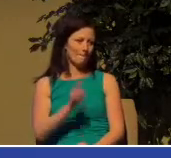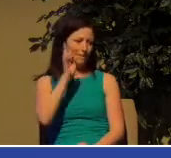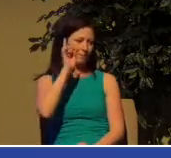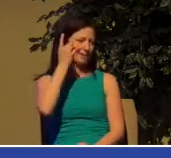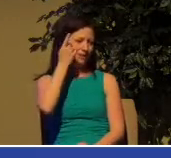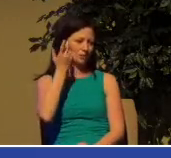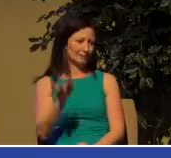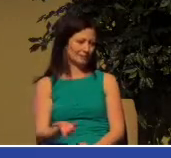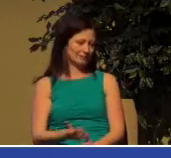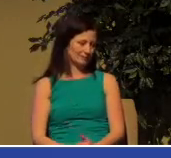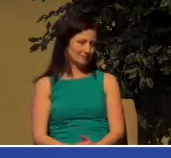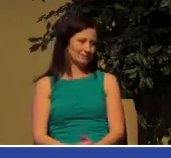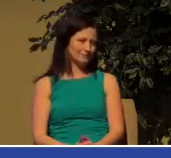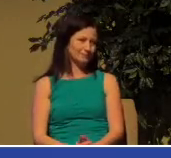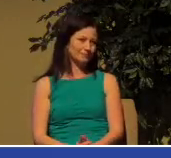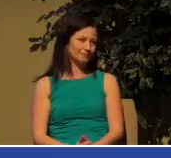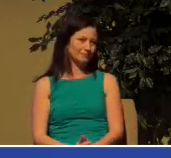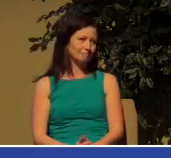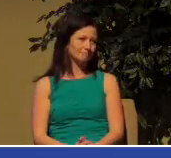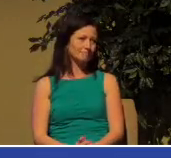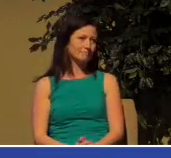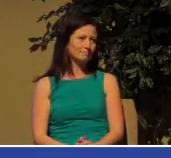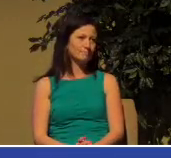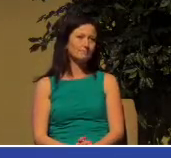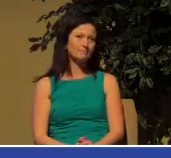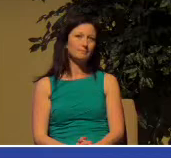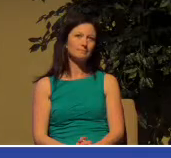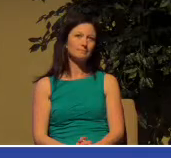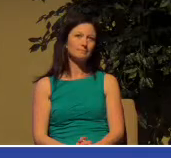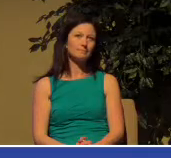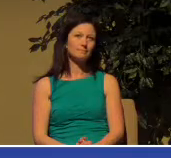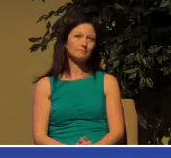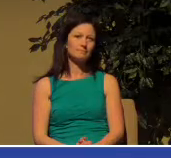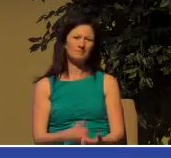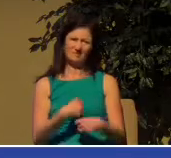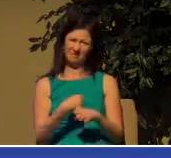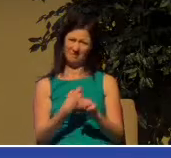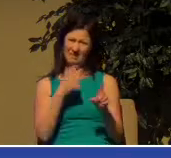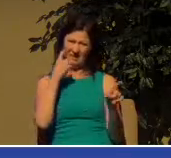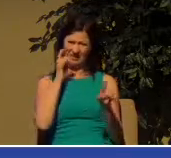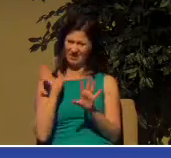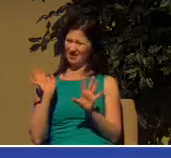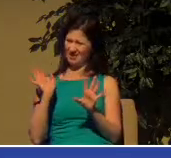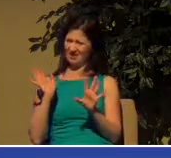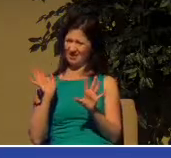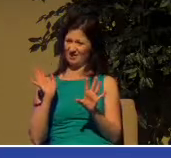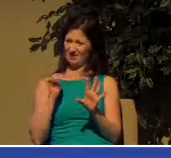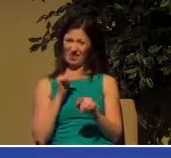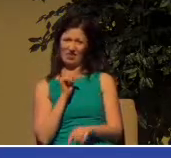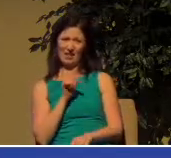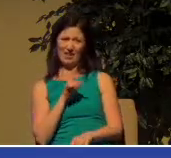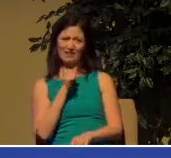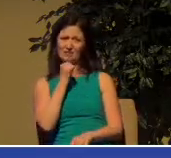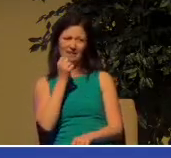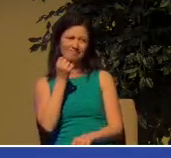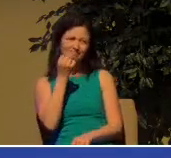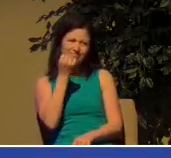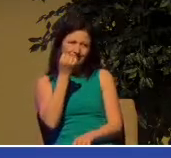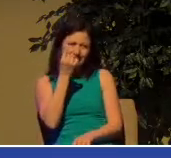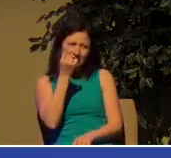misunderstood the nature of salvation. Does that make sense? They didn't get